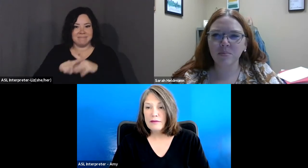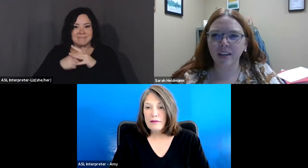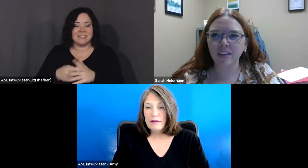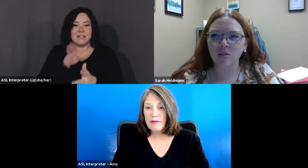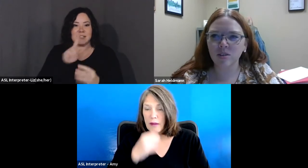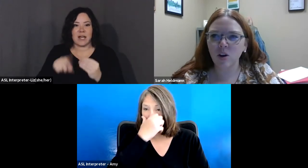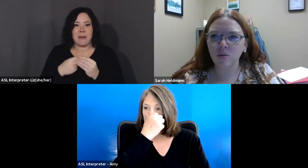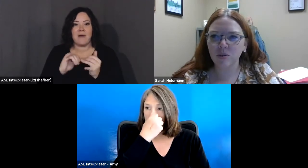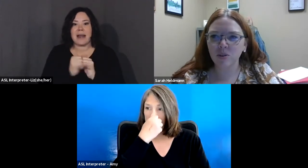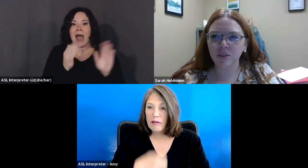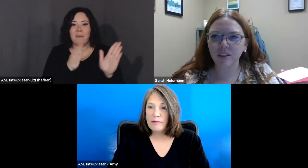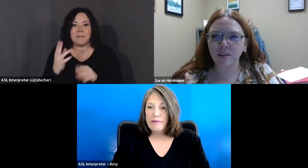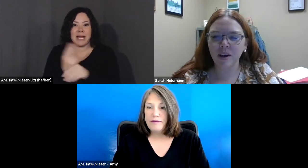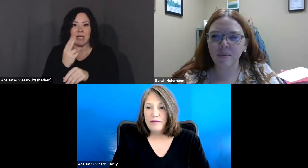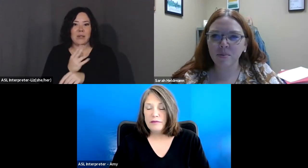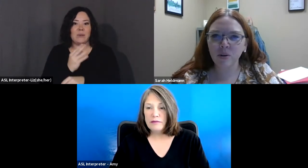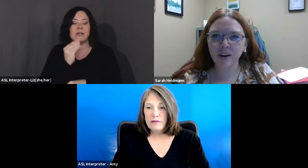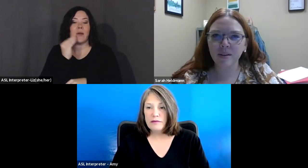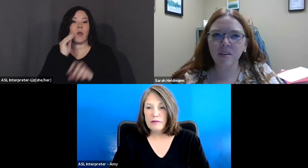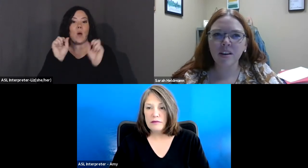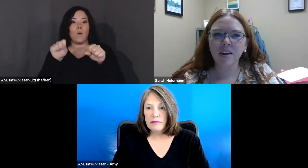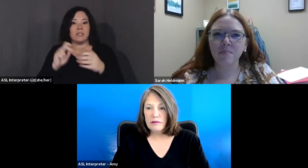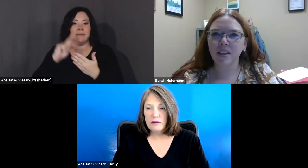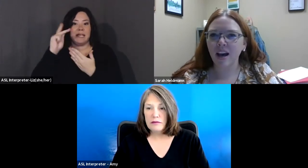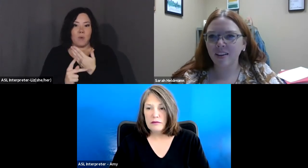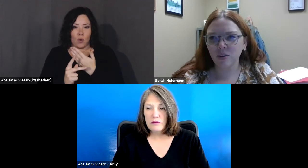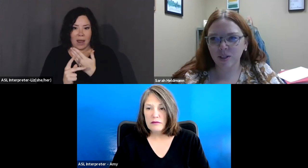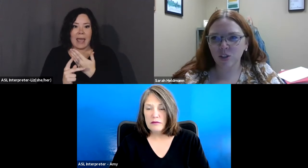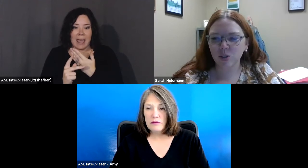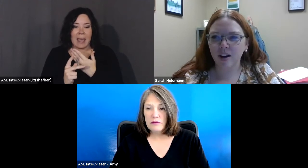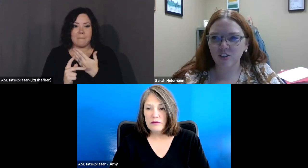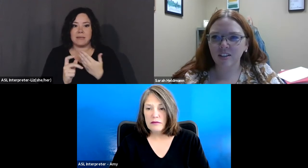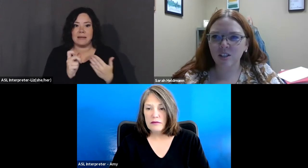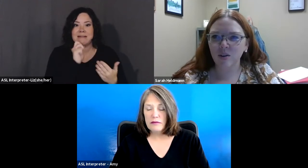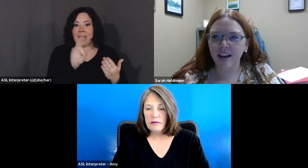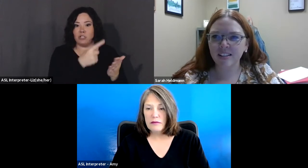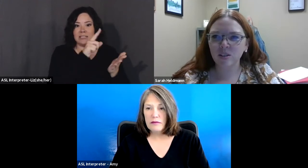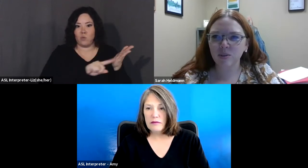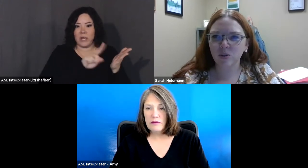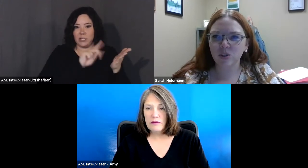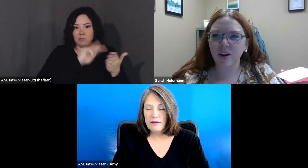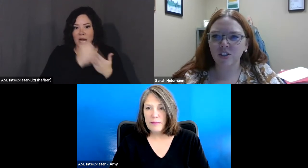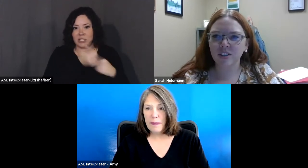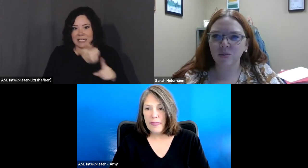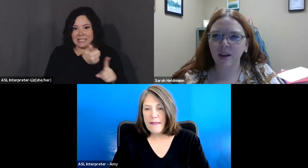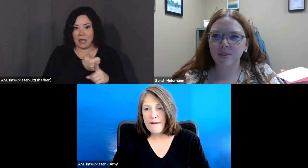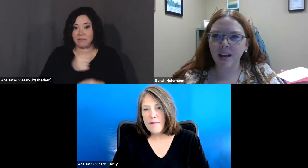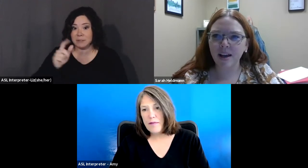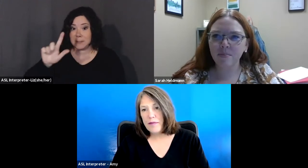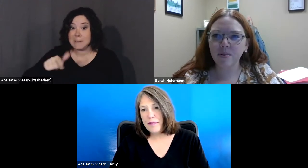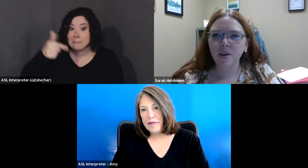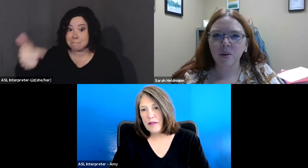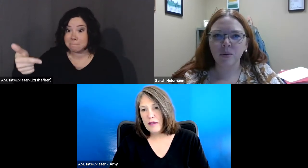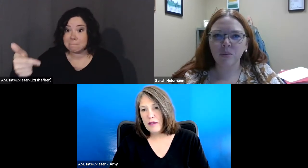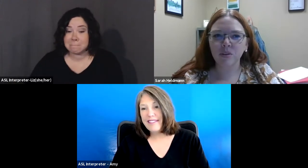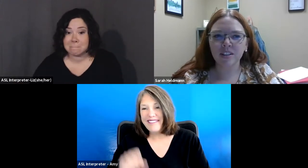how we plan to use the home usability program beyond the research project. So as the research project wraps